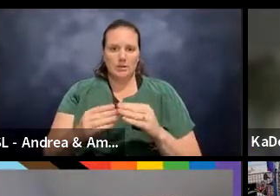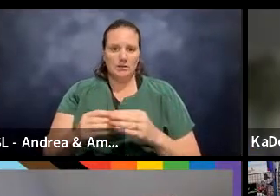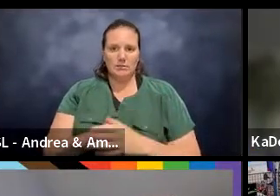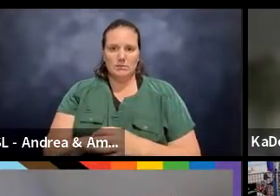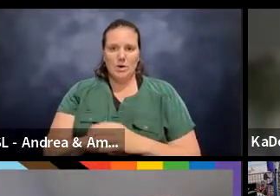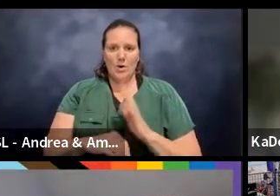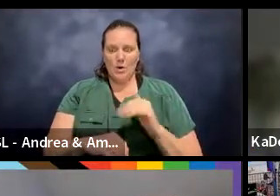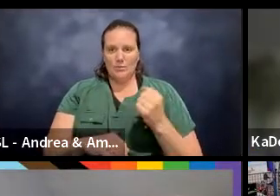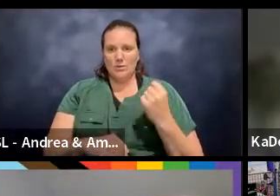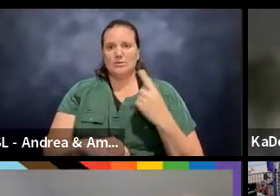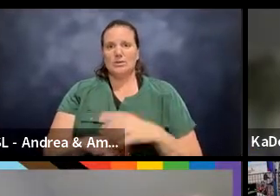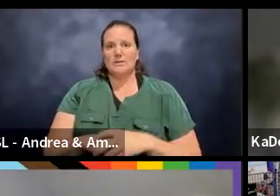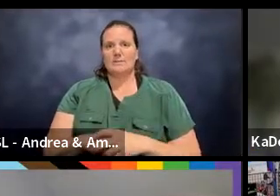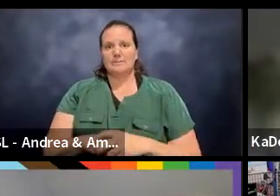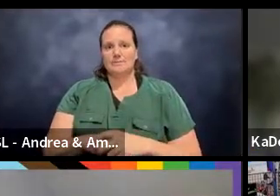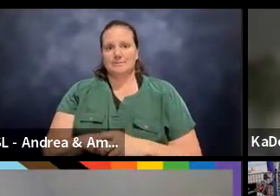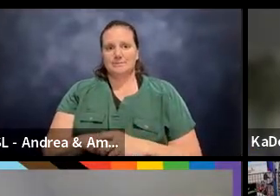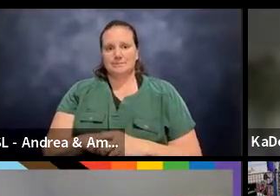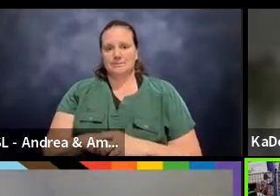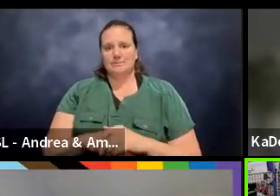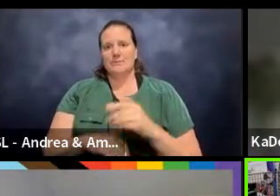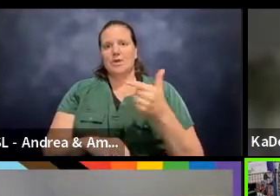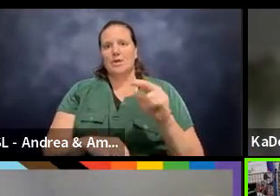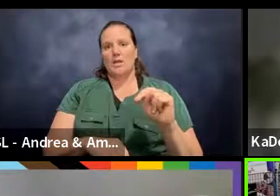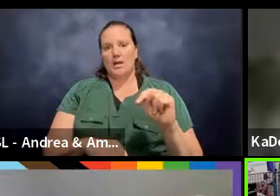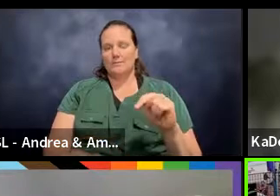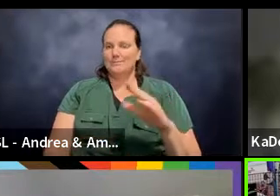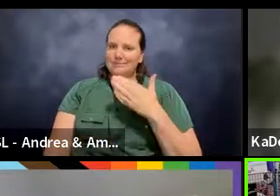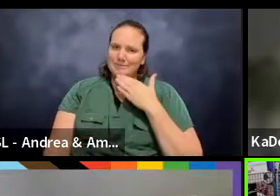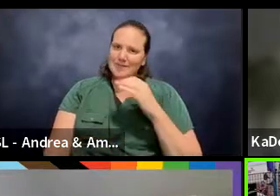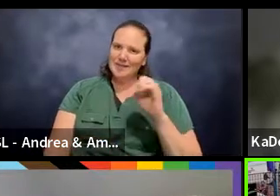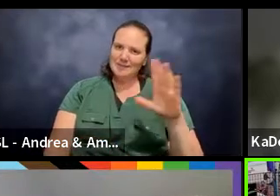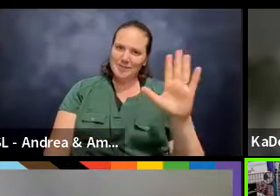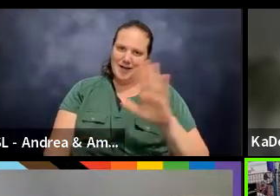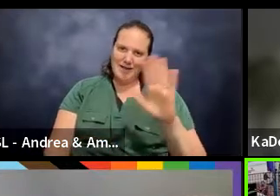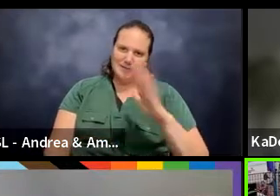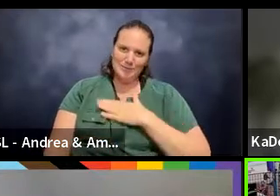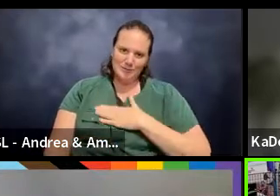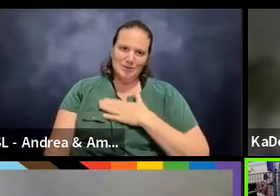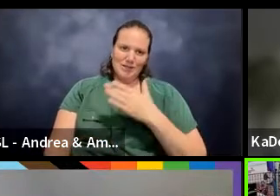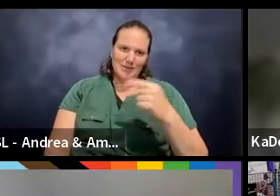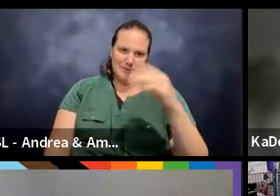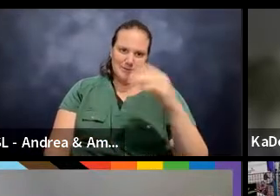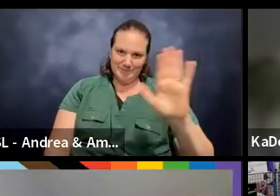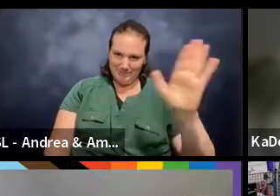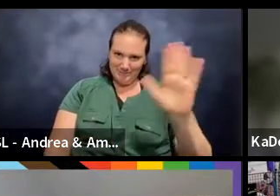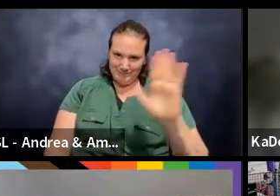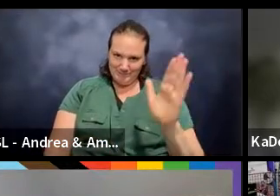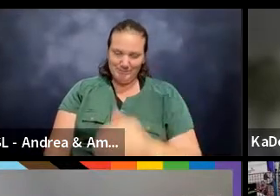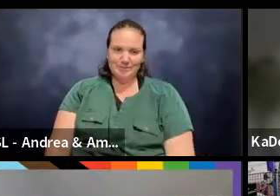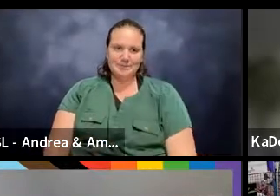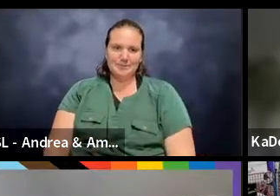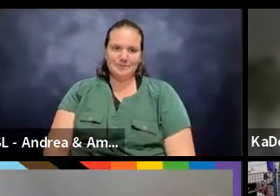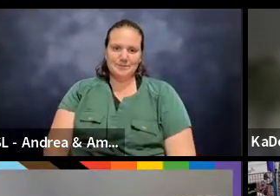you understand. So, good night. Thanks, Ed. Bye. Always appreciate you being here. Thank you.